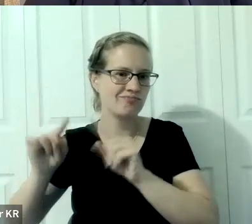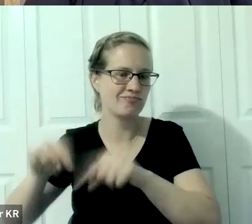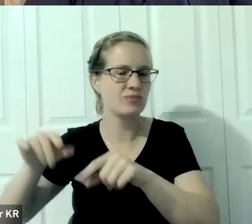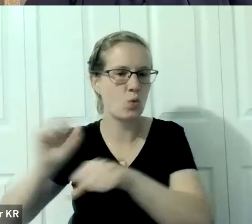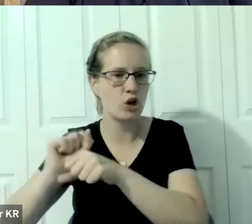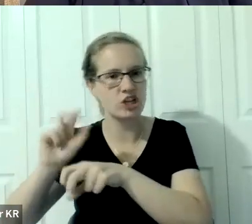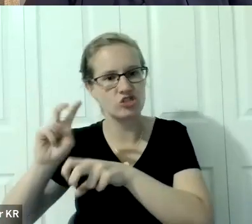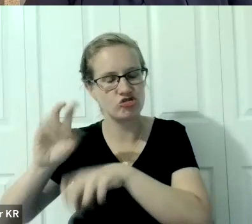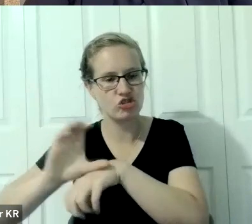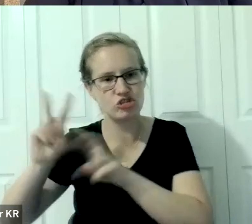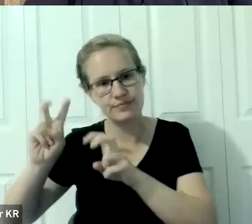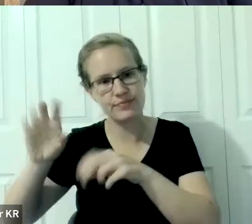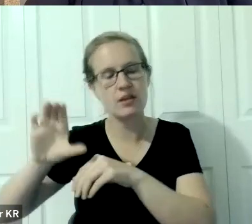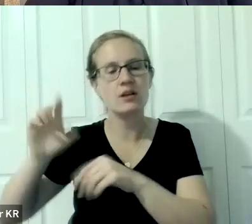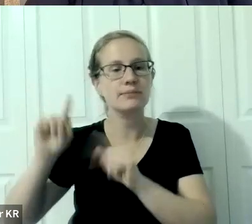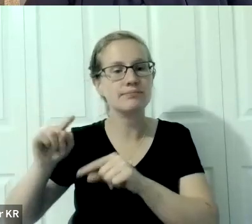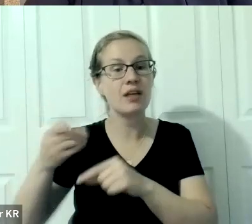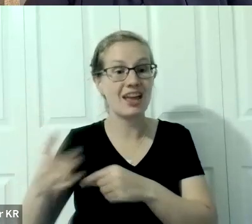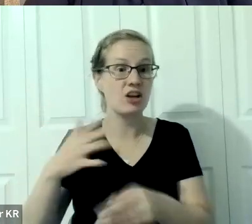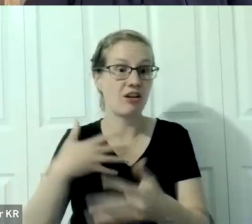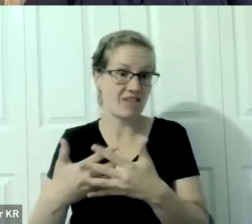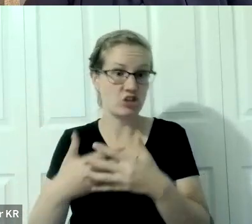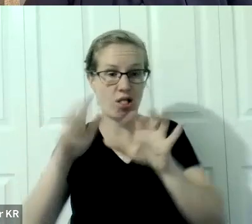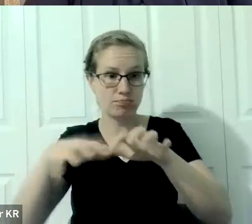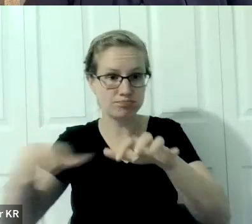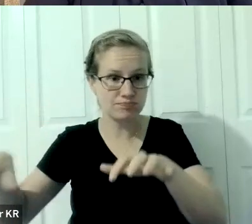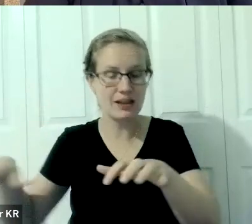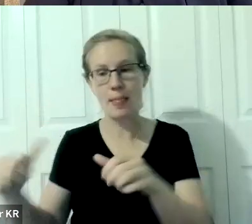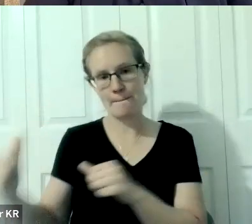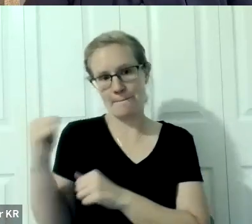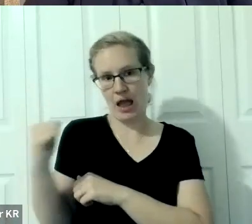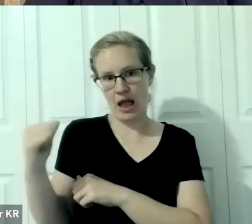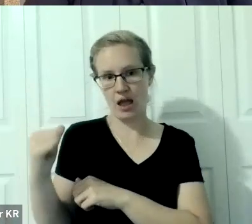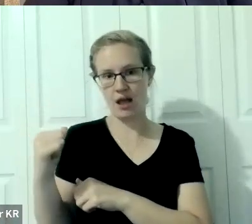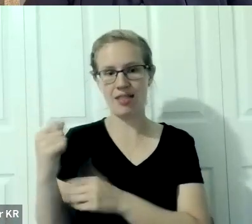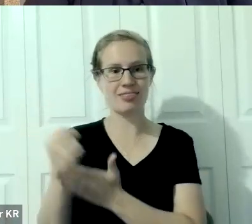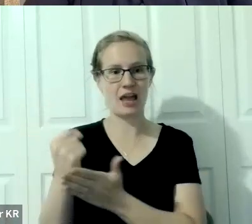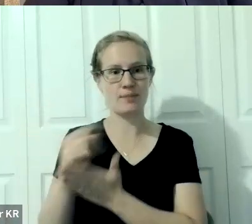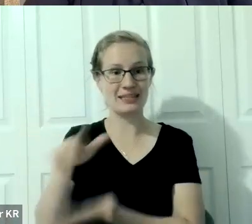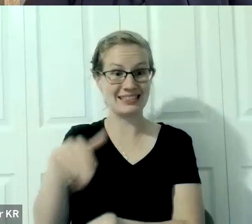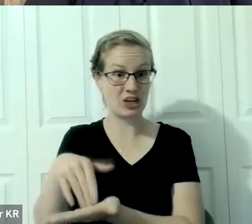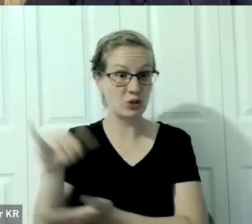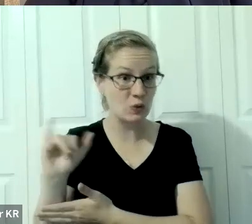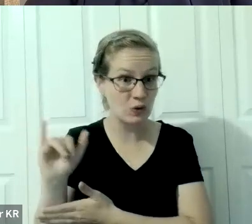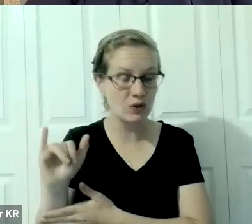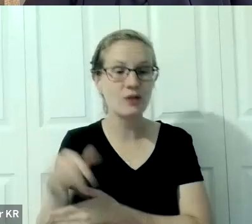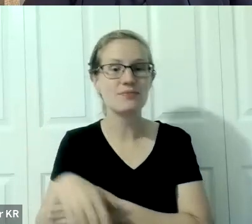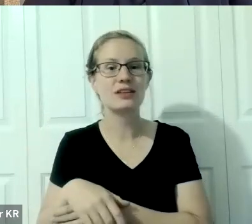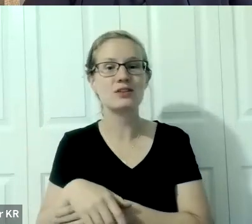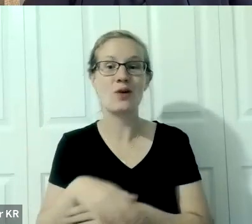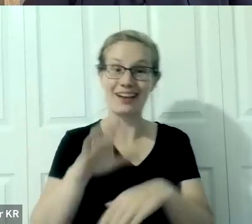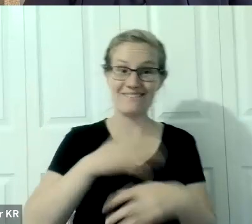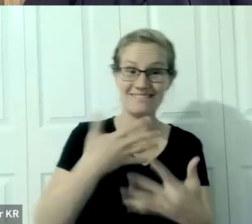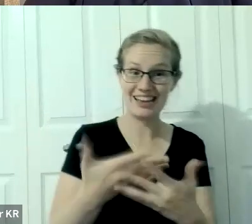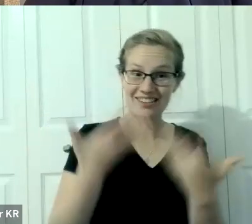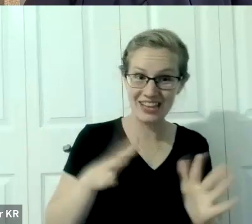And in this church, they have all the confessionals there. But right in the back of the church, they have a therapy center, too. So you can walk out, you